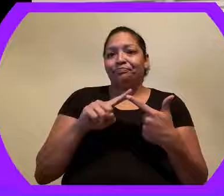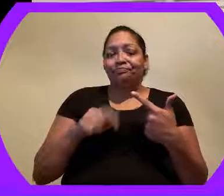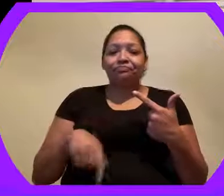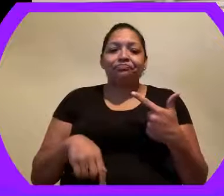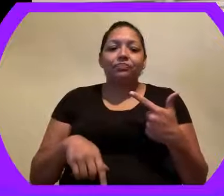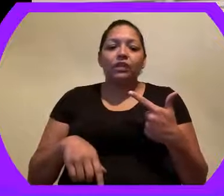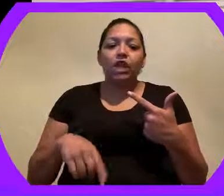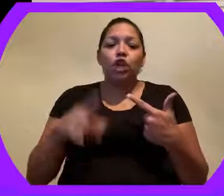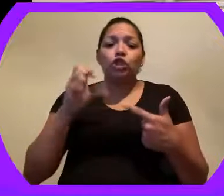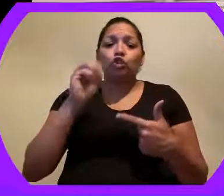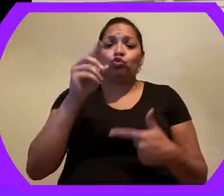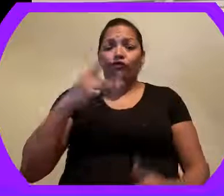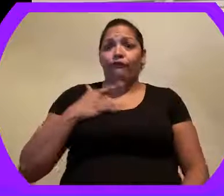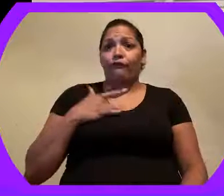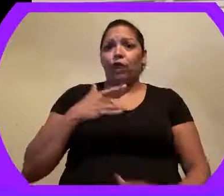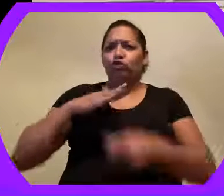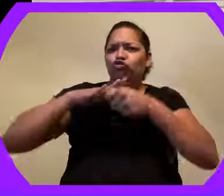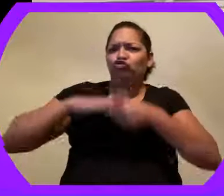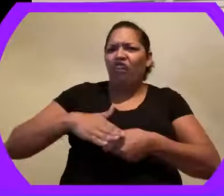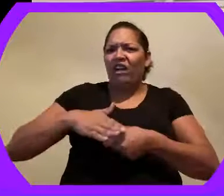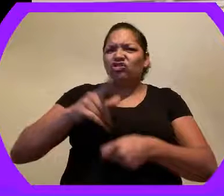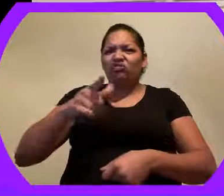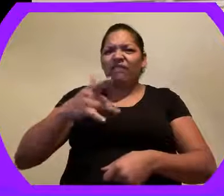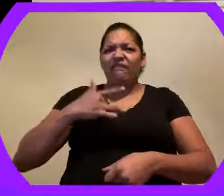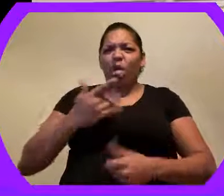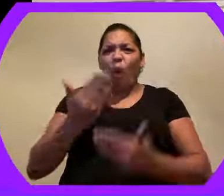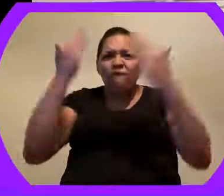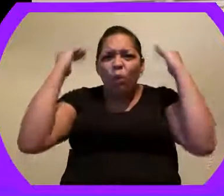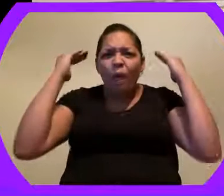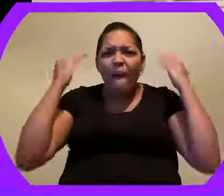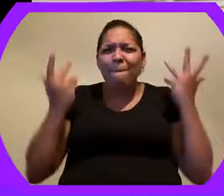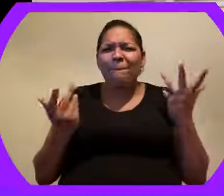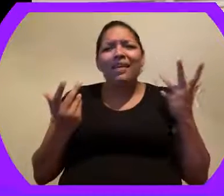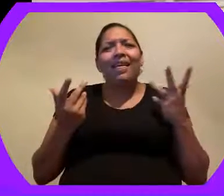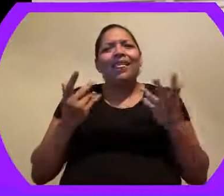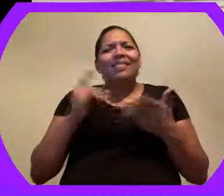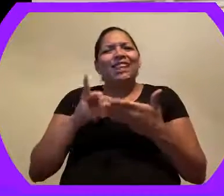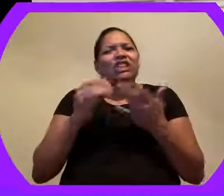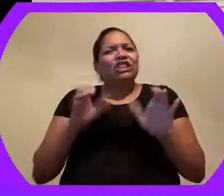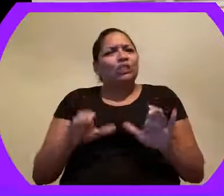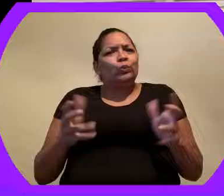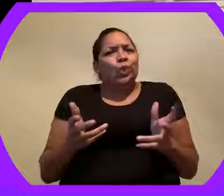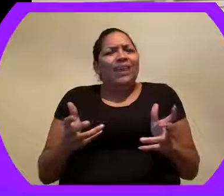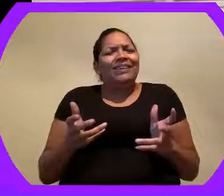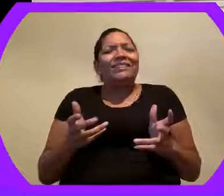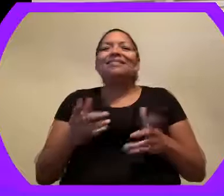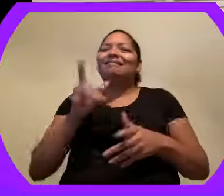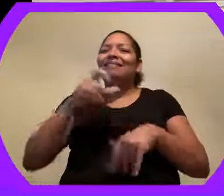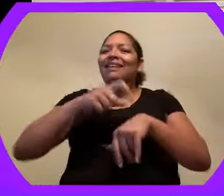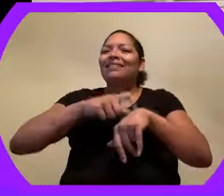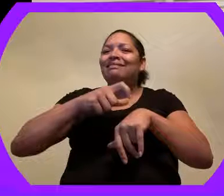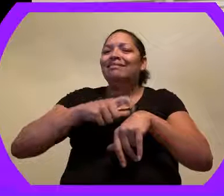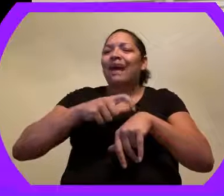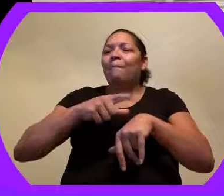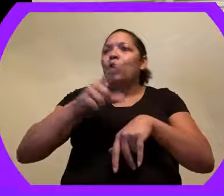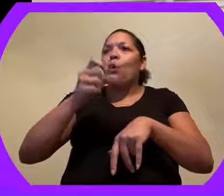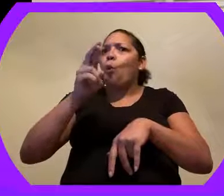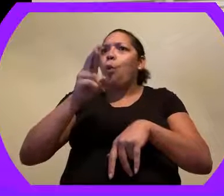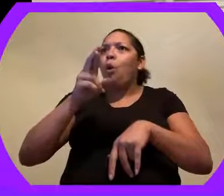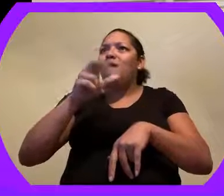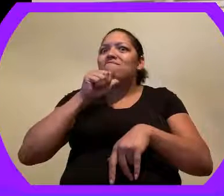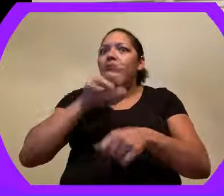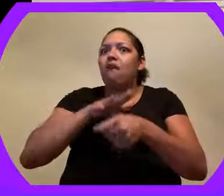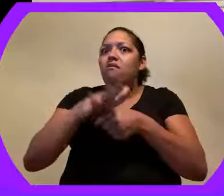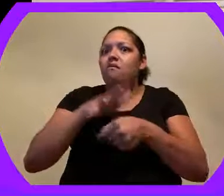go into chapter 1, which is Be Patient. So if you are feeling stress, if you're feeling overwhelmed, chances are